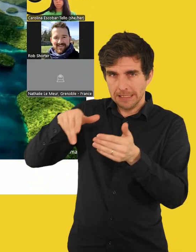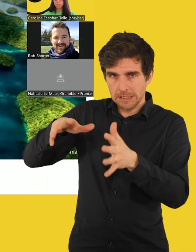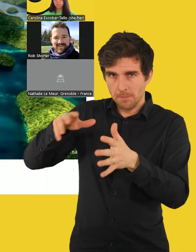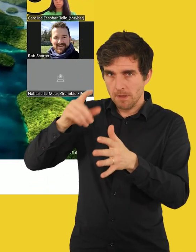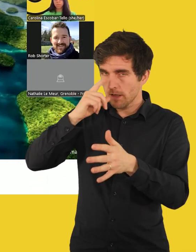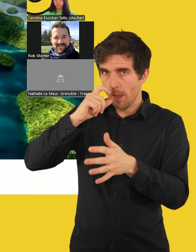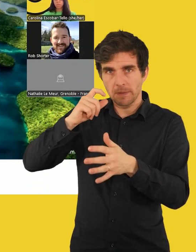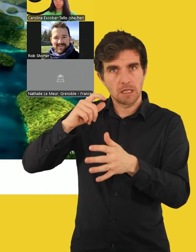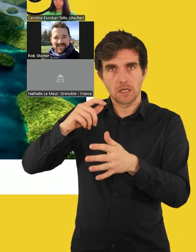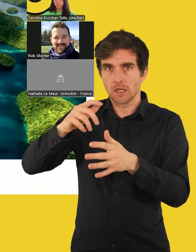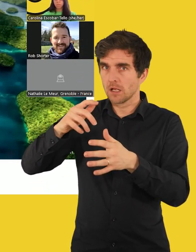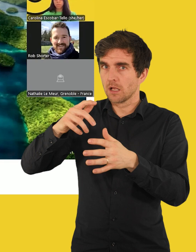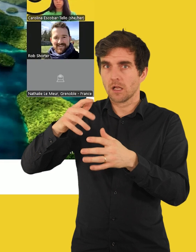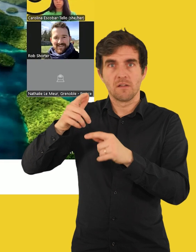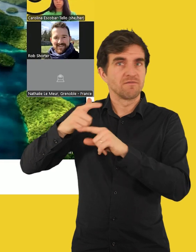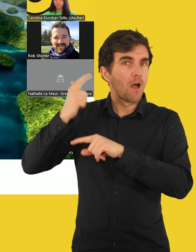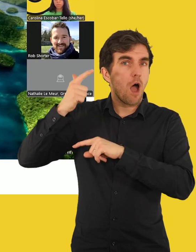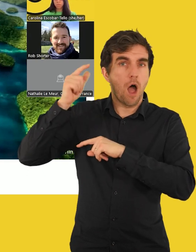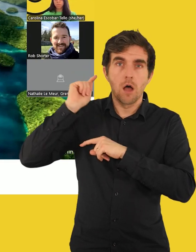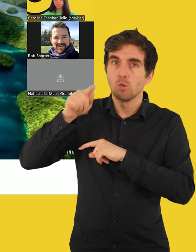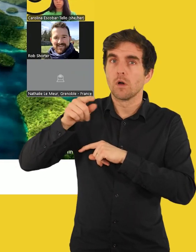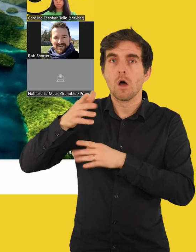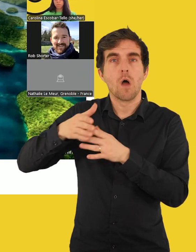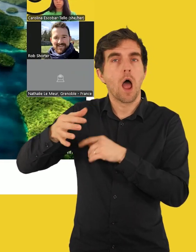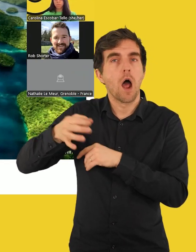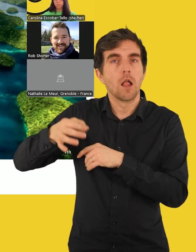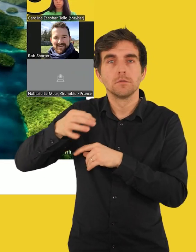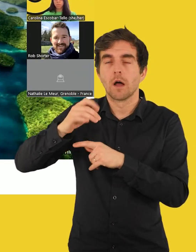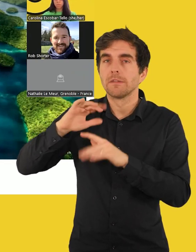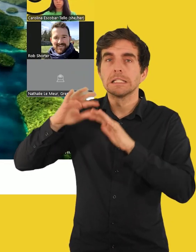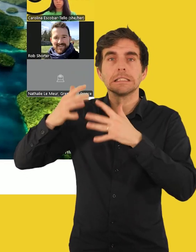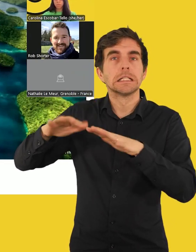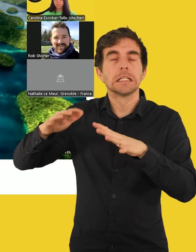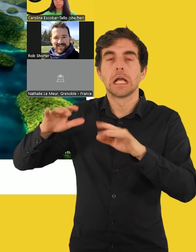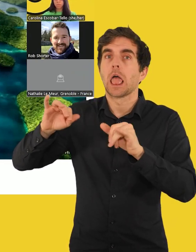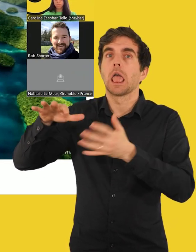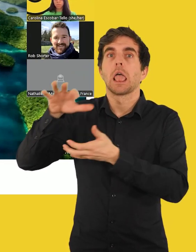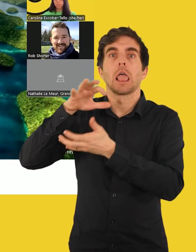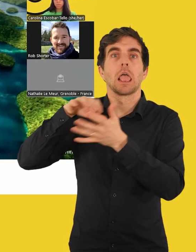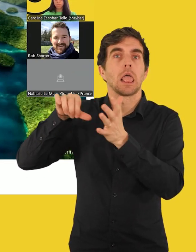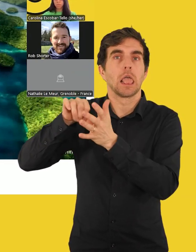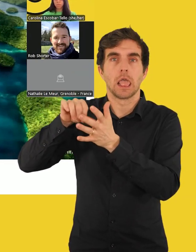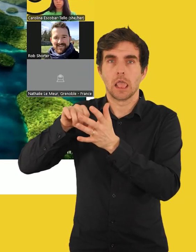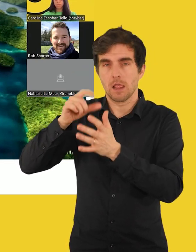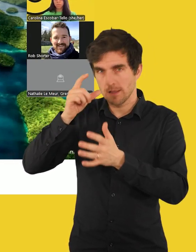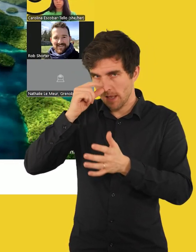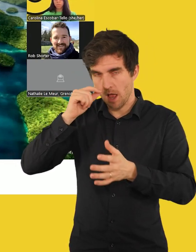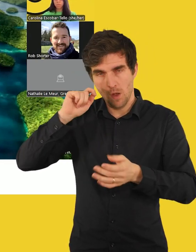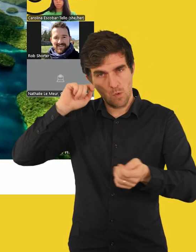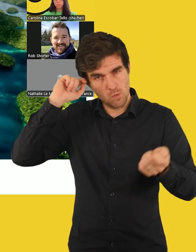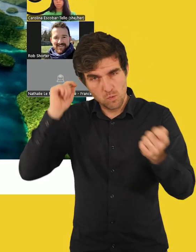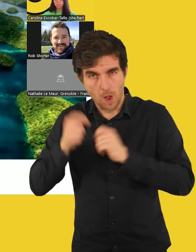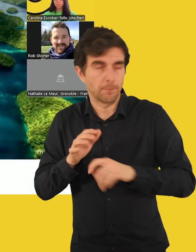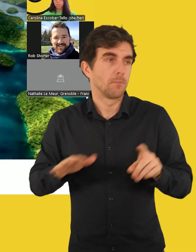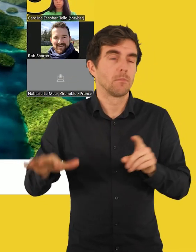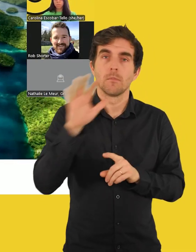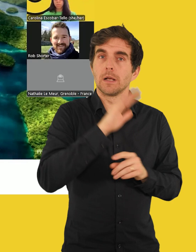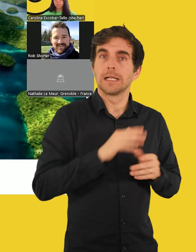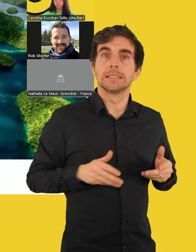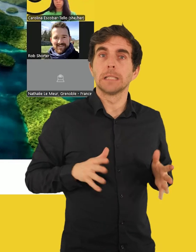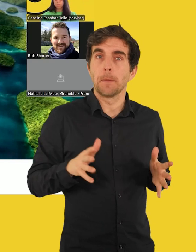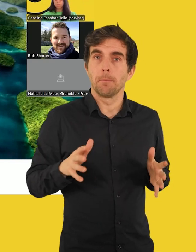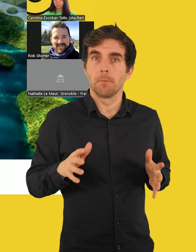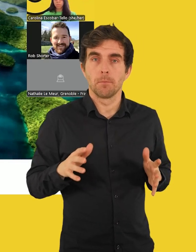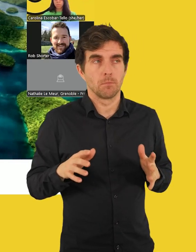is far from equilibrium, small islands of coherence in a sea of chaos have the capacity to shift